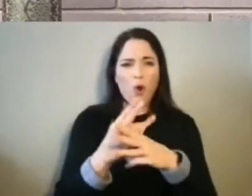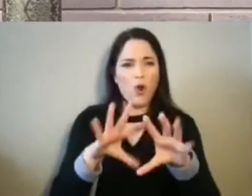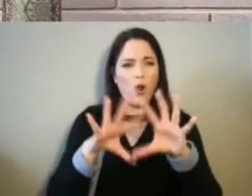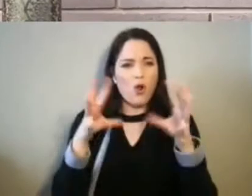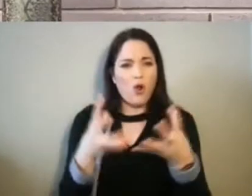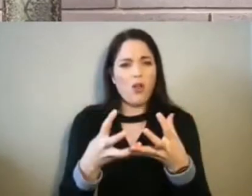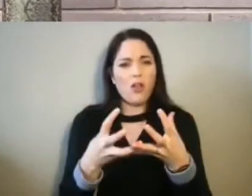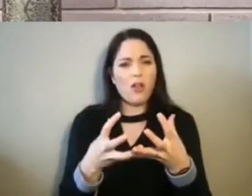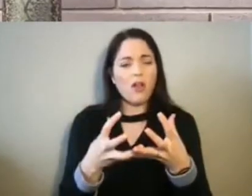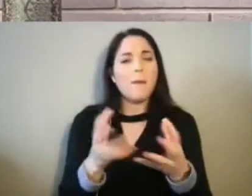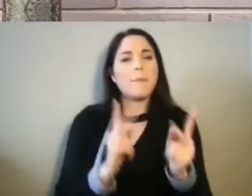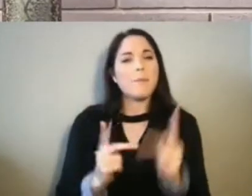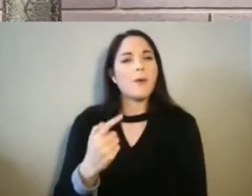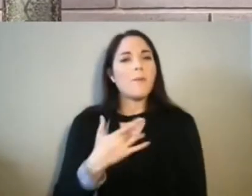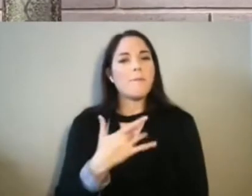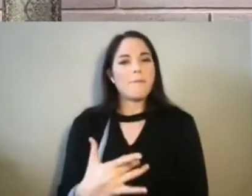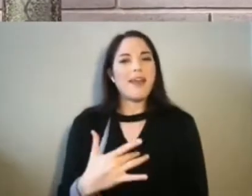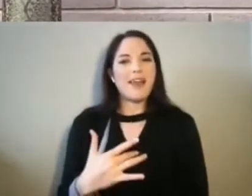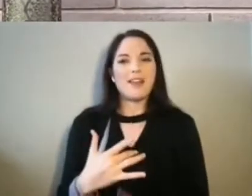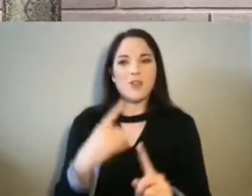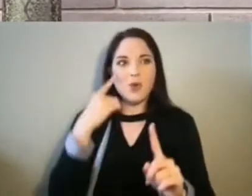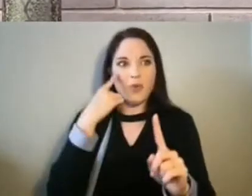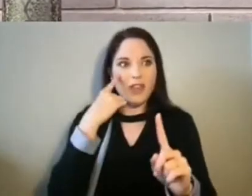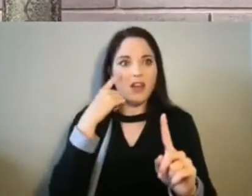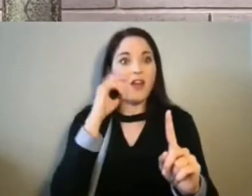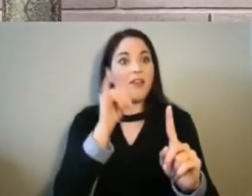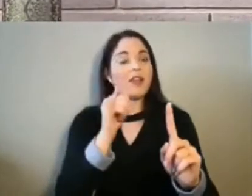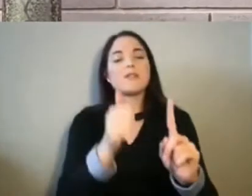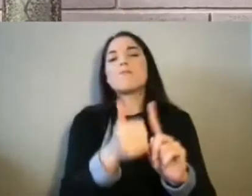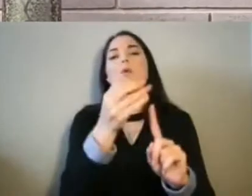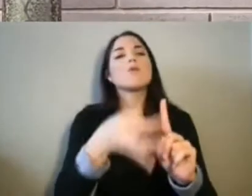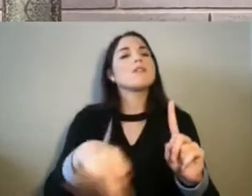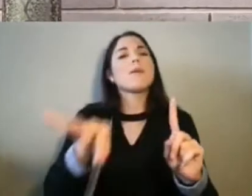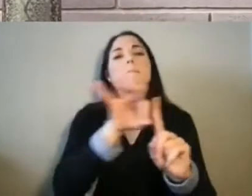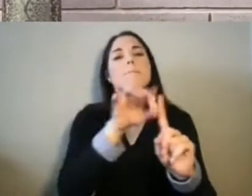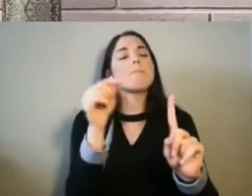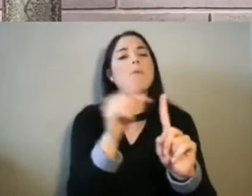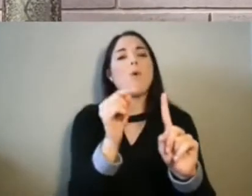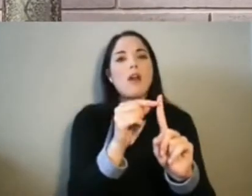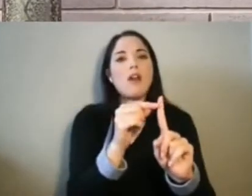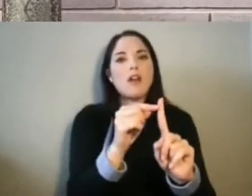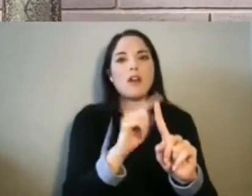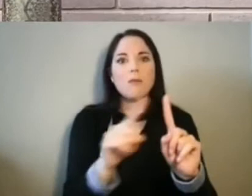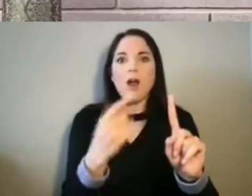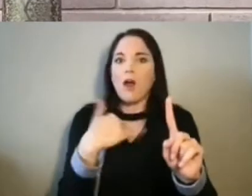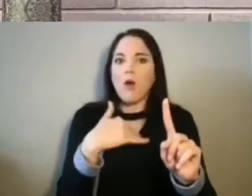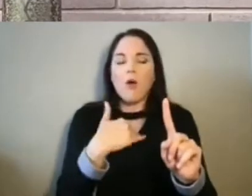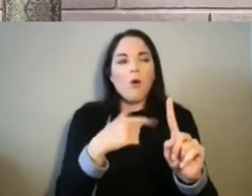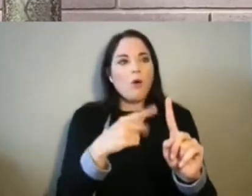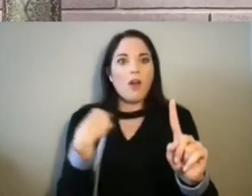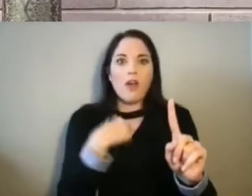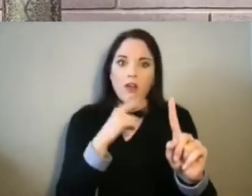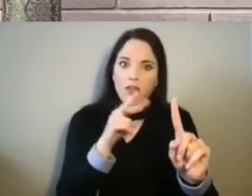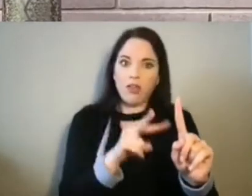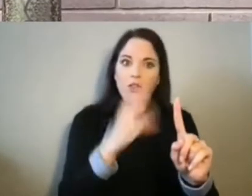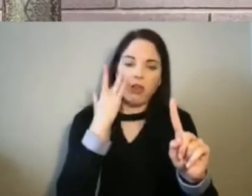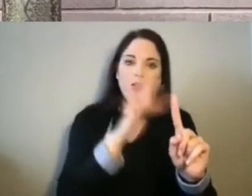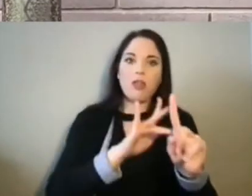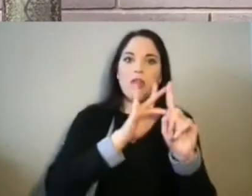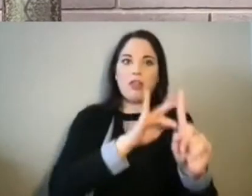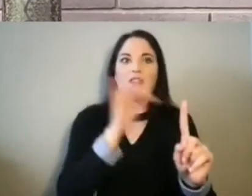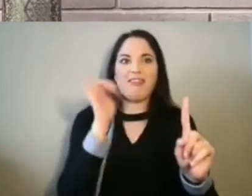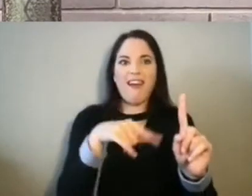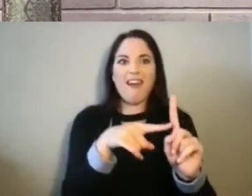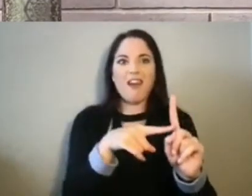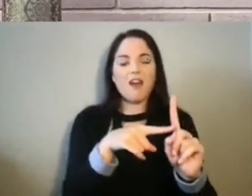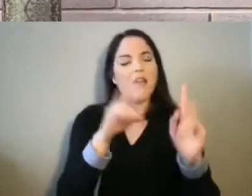our hearts from that which would pull us away, from the ego, which oftentimes tries to exert its power